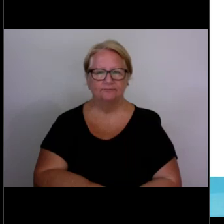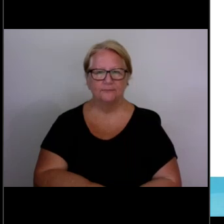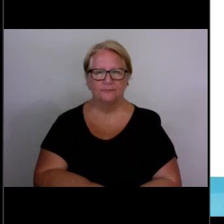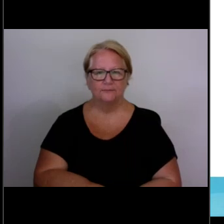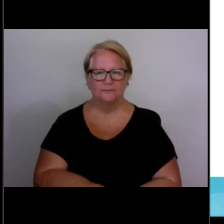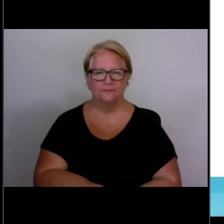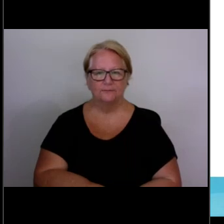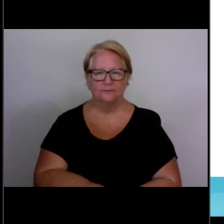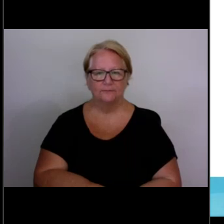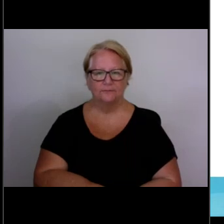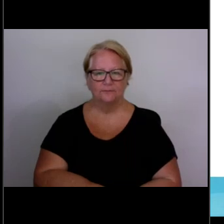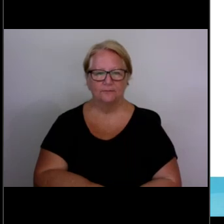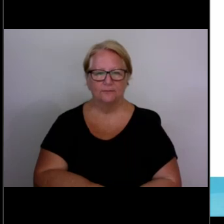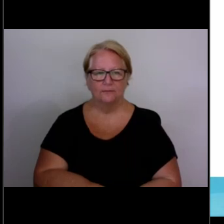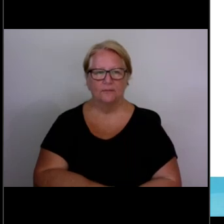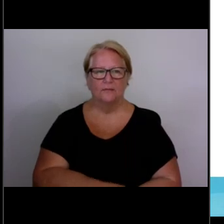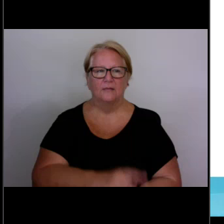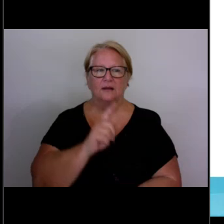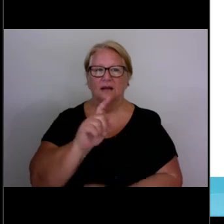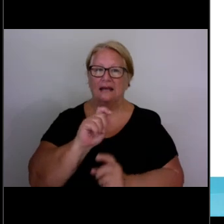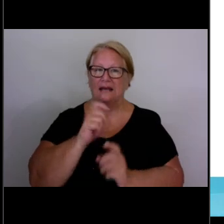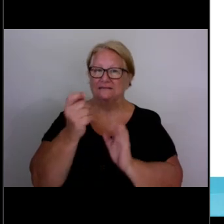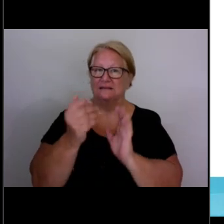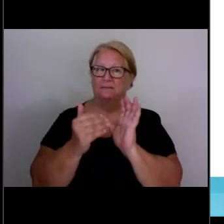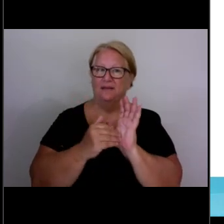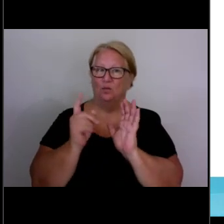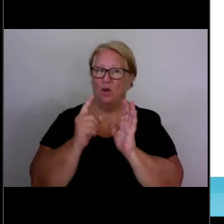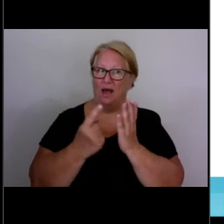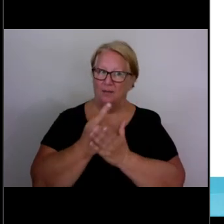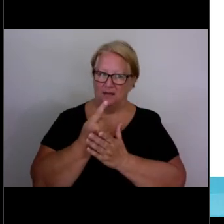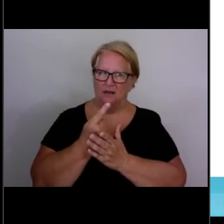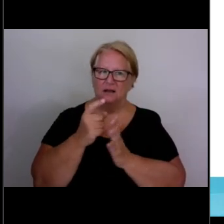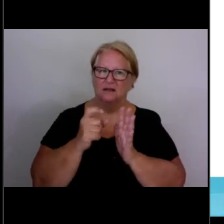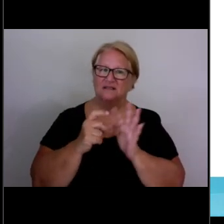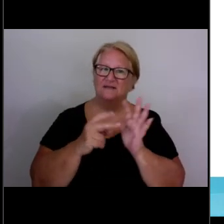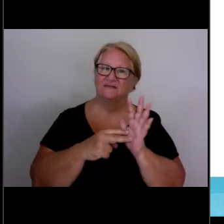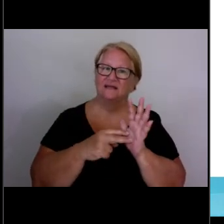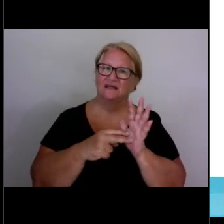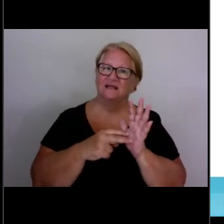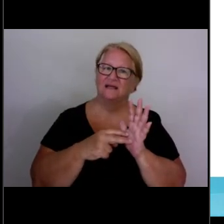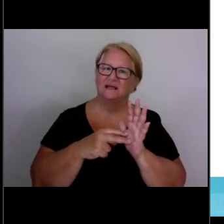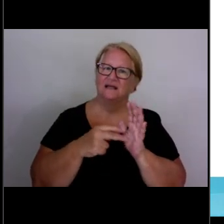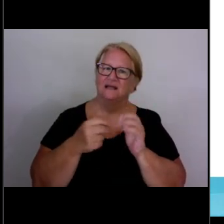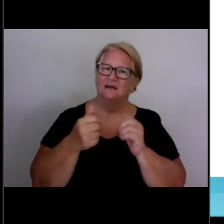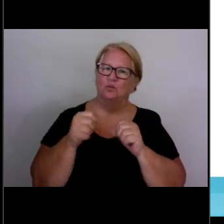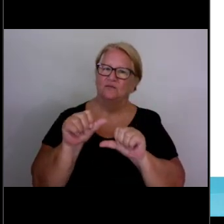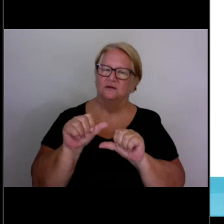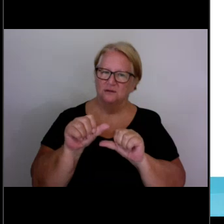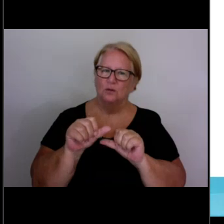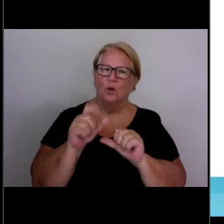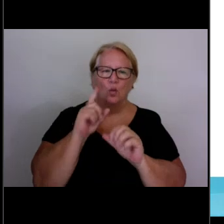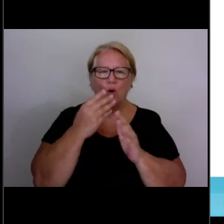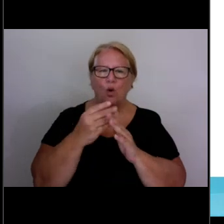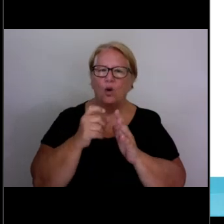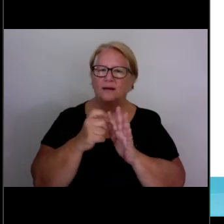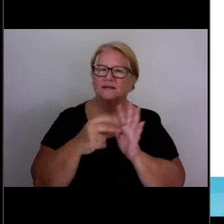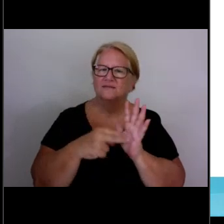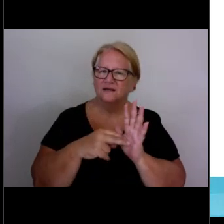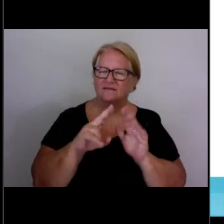you know about next month's webinar. So as it is DV Prevention Month, next month we'll be running a webinar on domestic and family